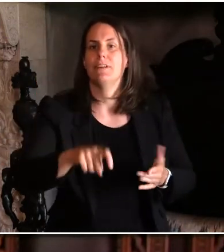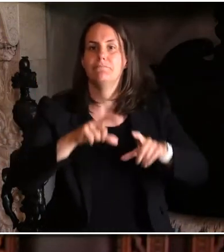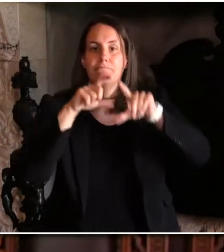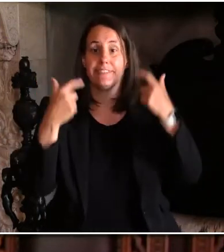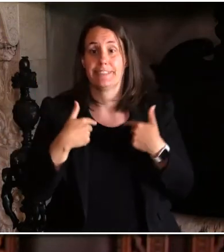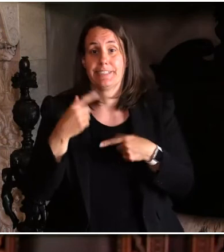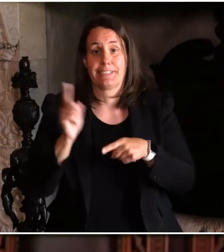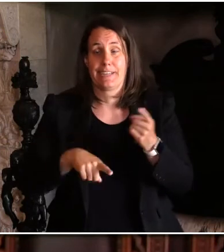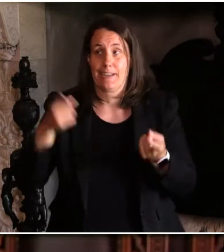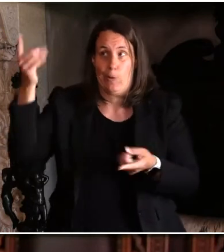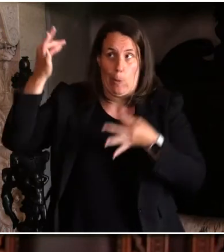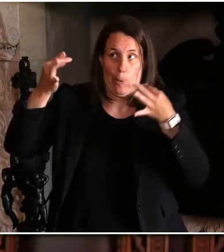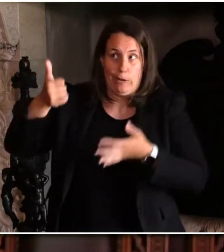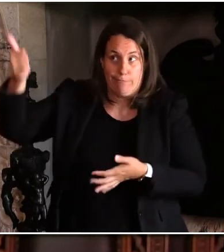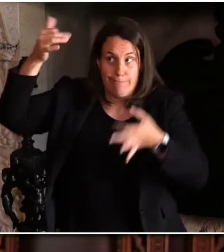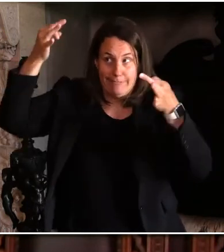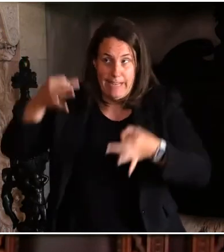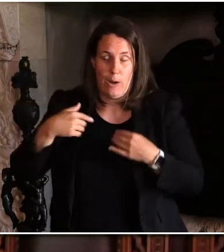of Wisconsin. And